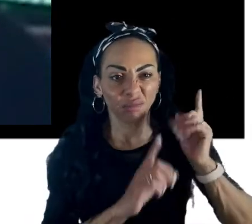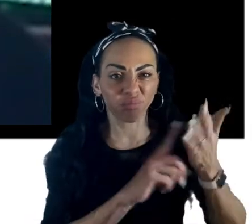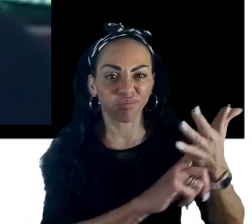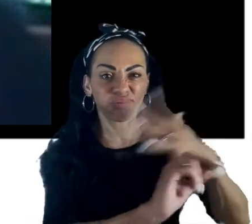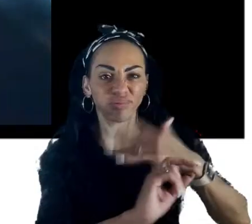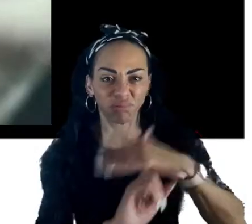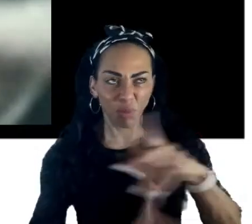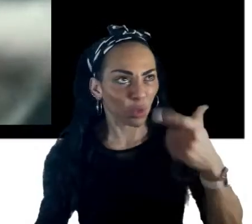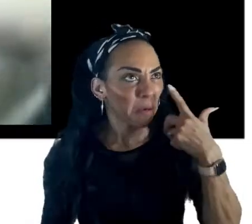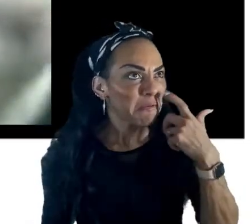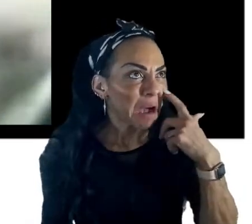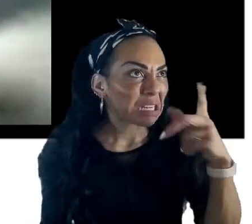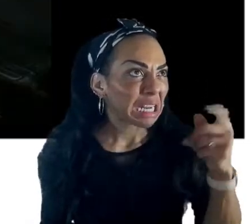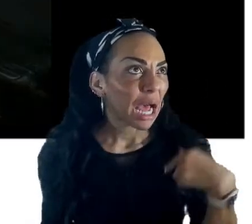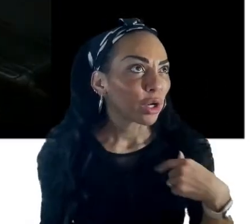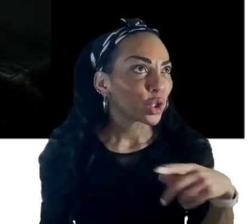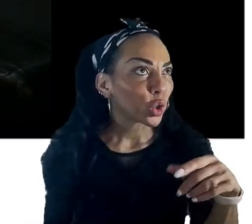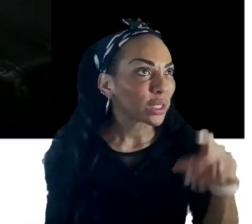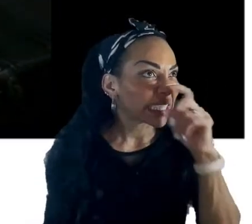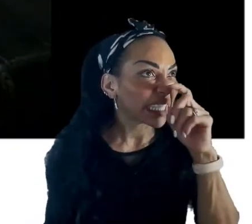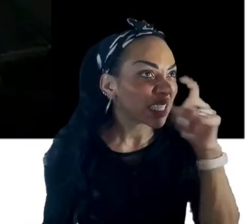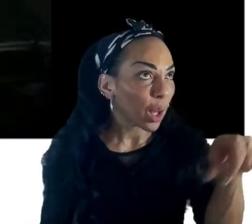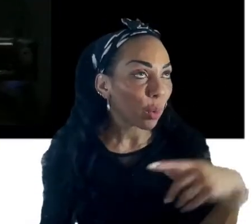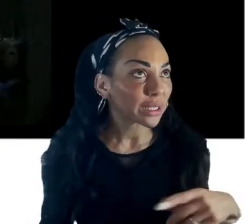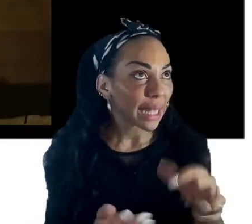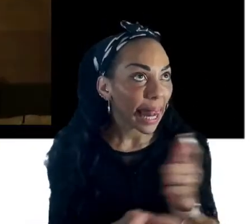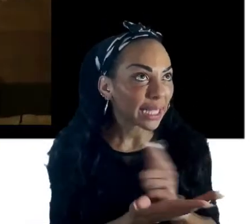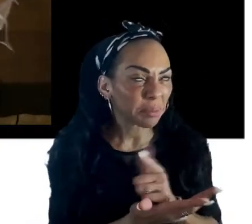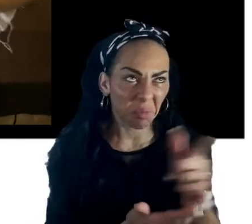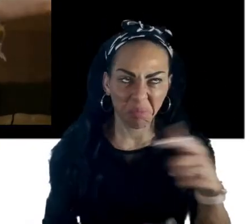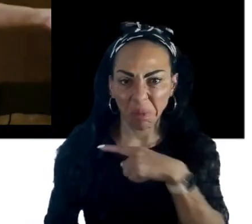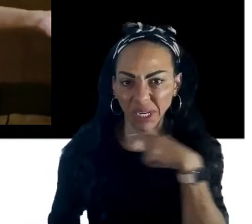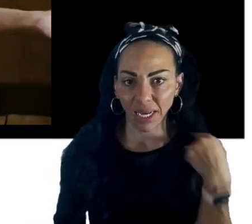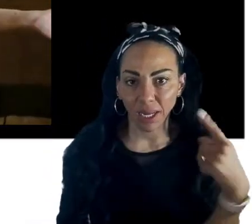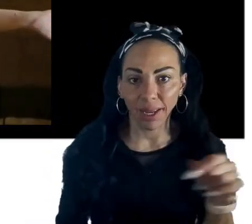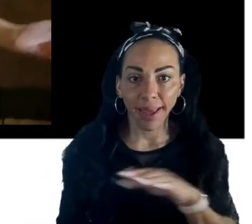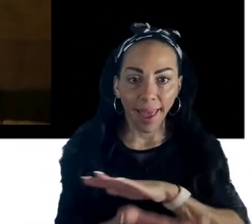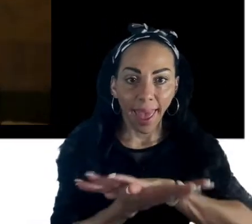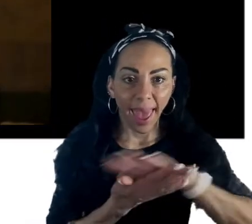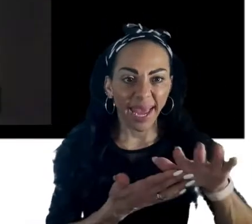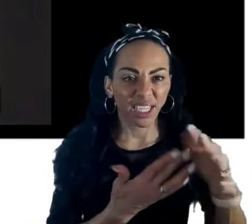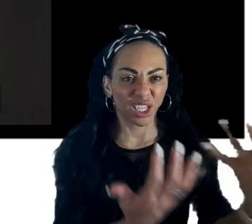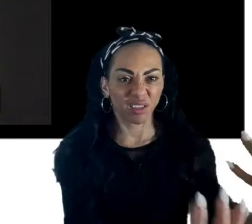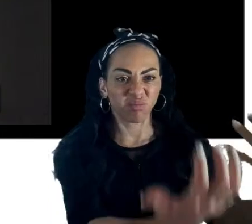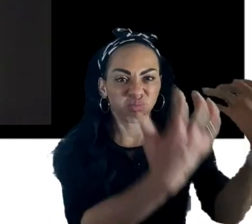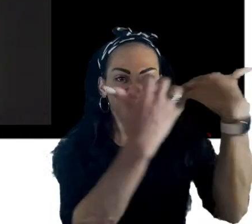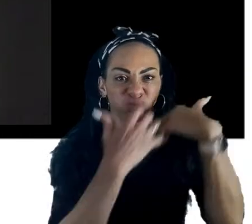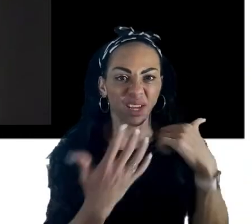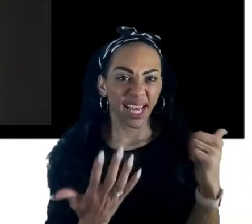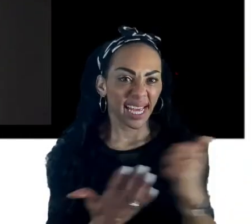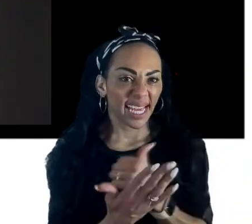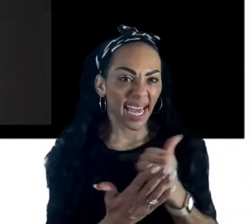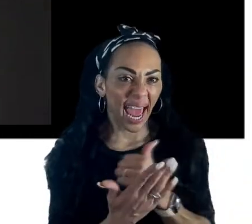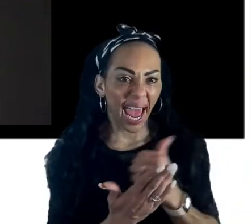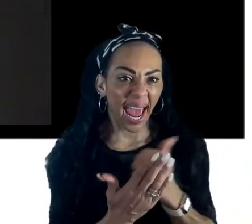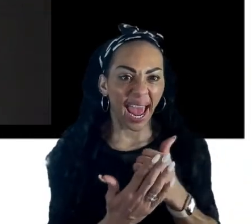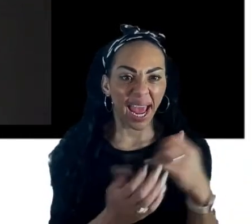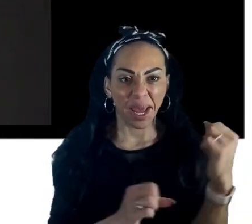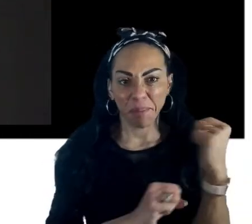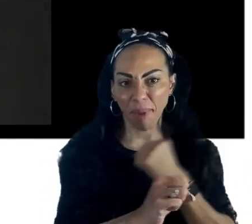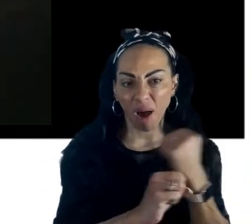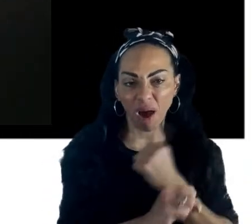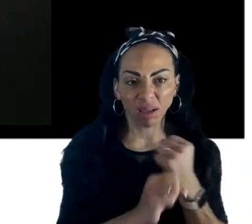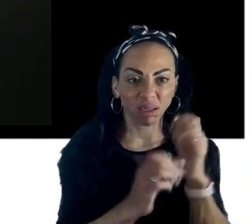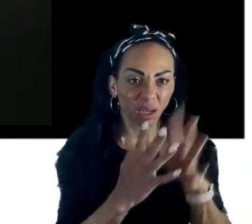lesbian? kill her. H is for hostility. The police raided gay bars and clubs. No one would